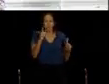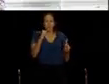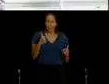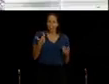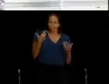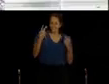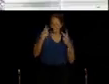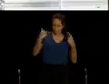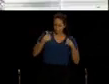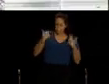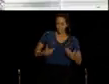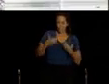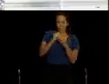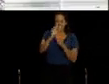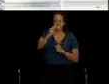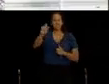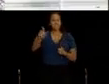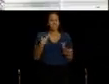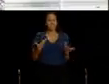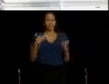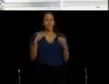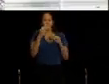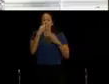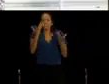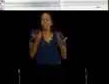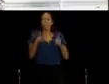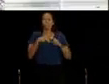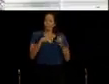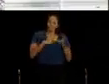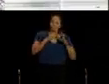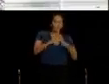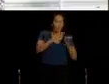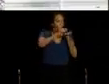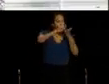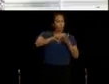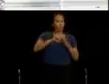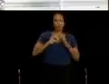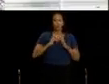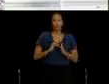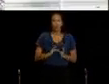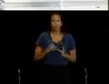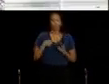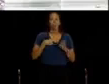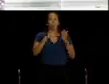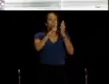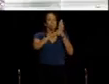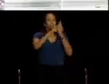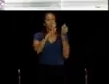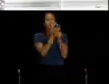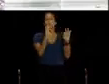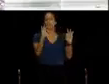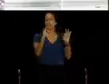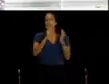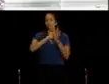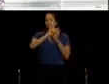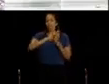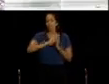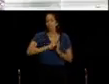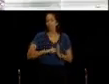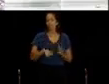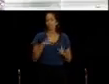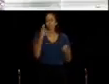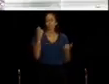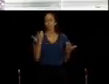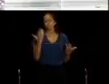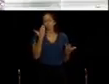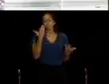stories, I started writing online. I started writing articles for free at first because I was like, no